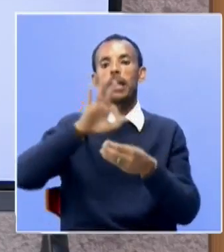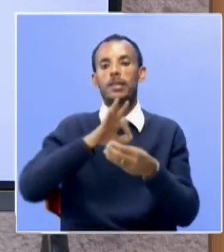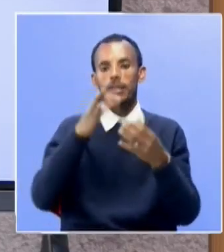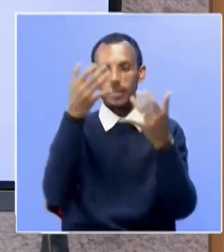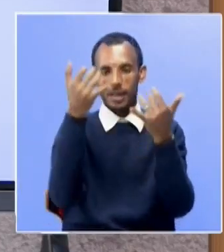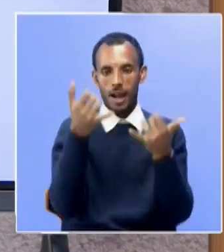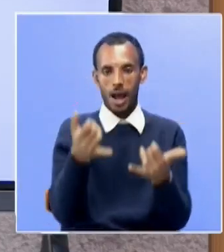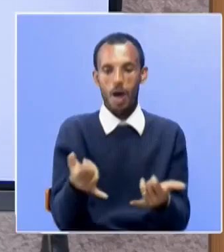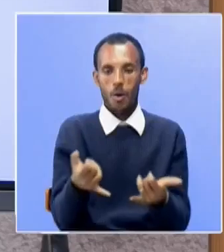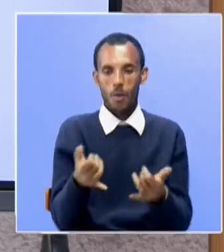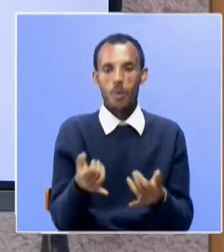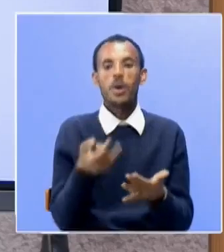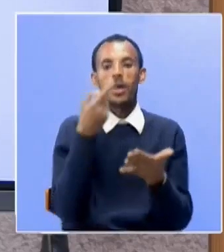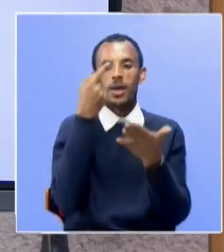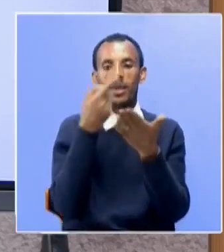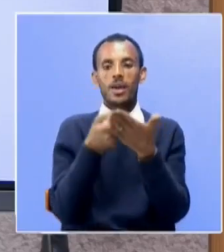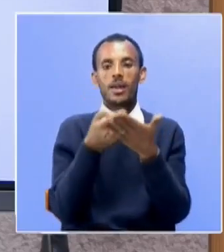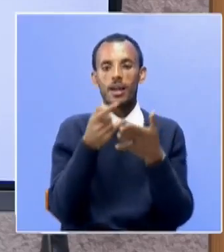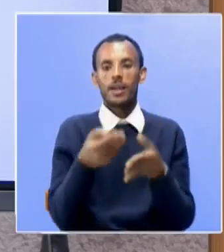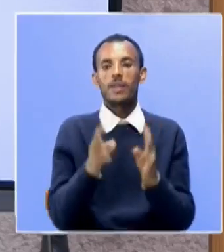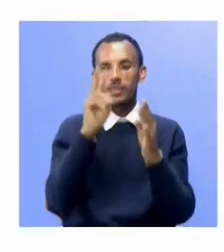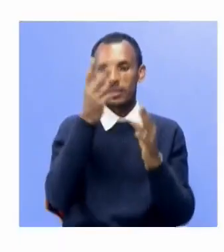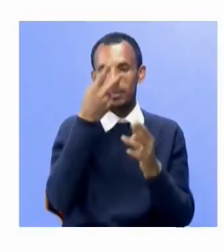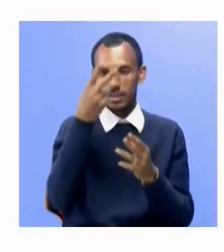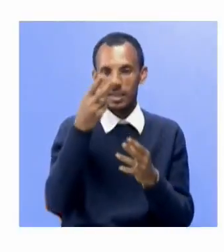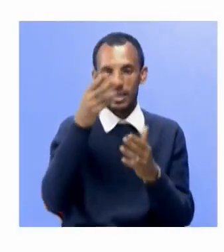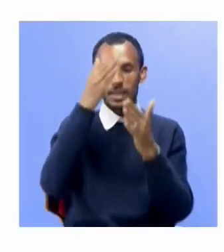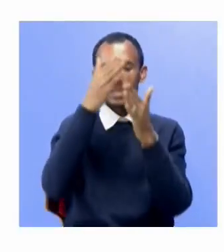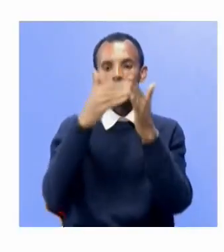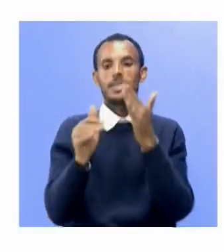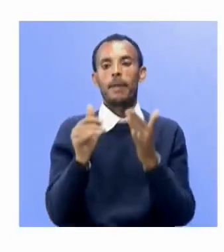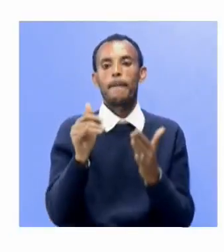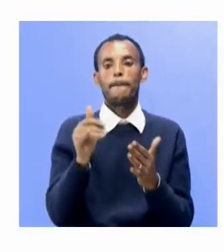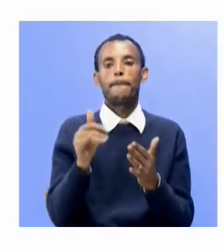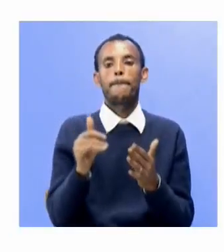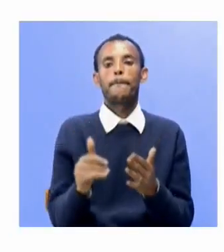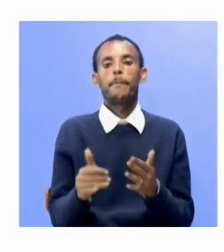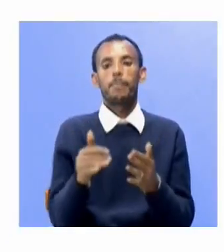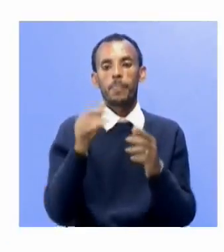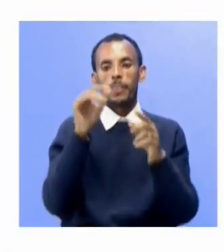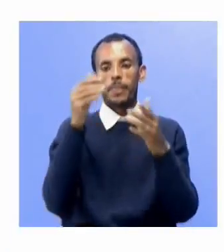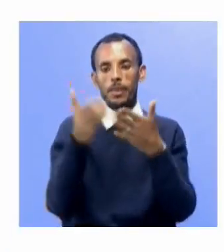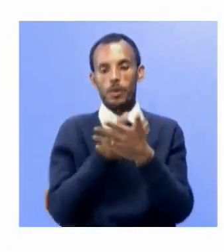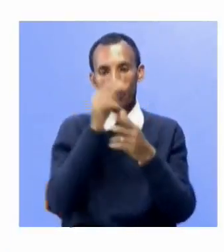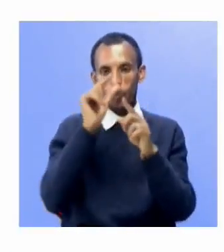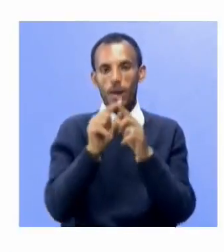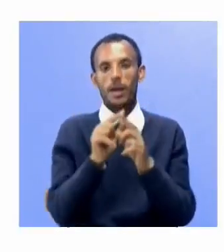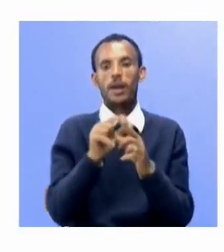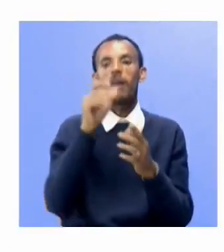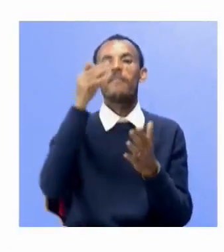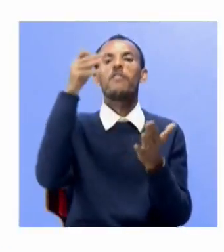here, let's see some terminology here. What does frequency means?